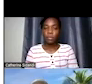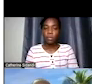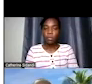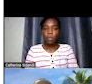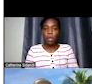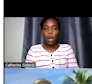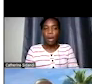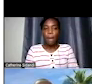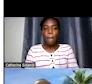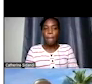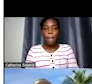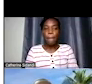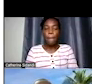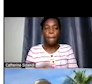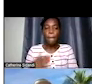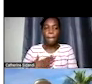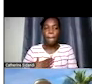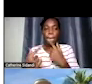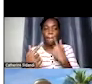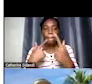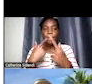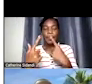I'll speak without